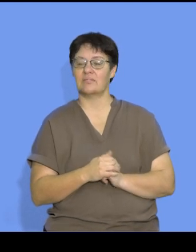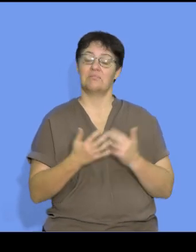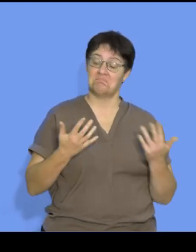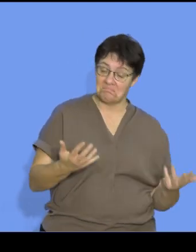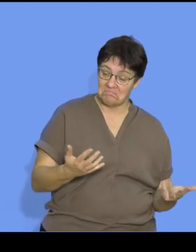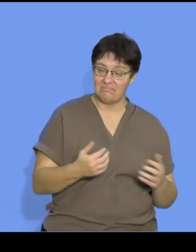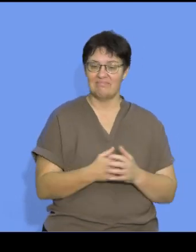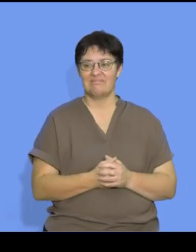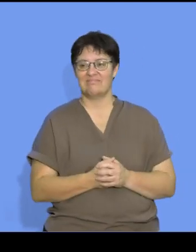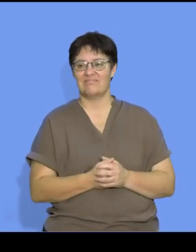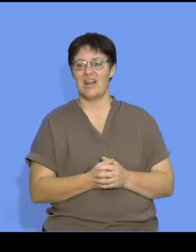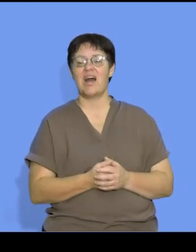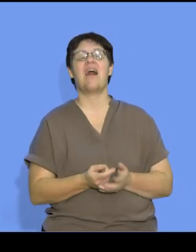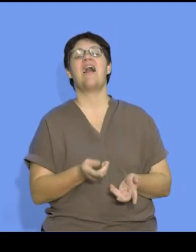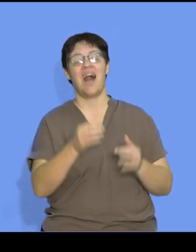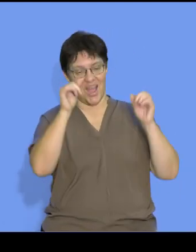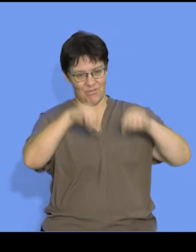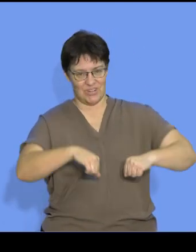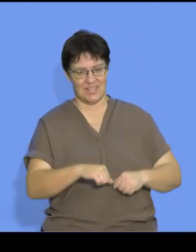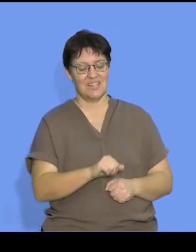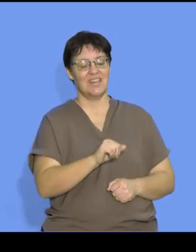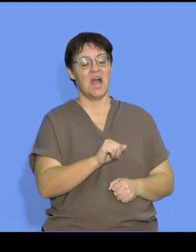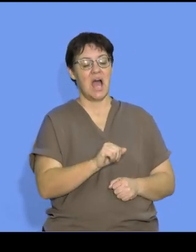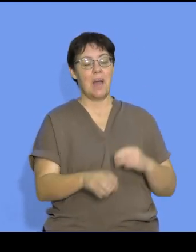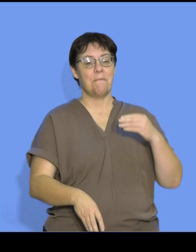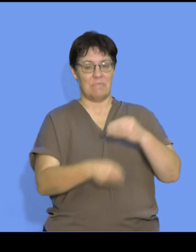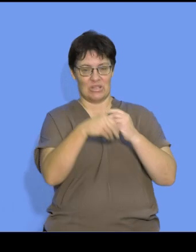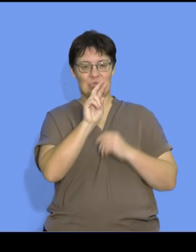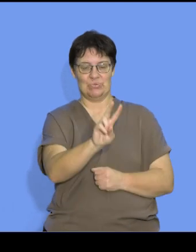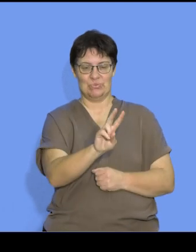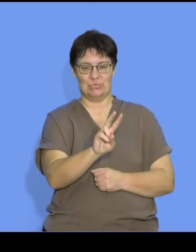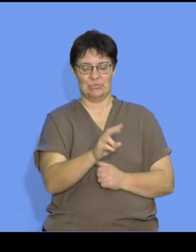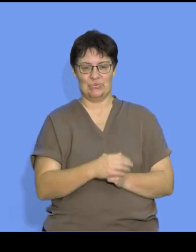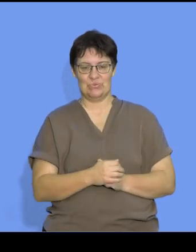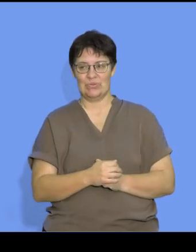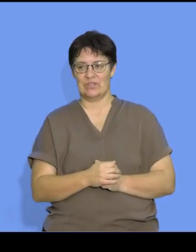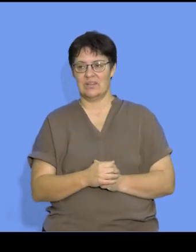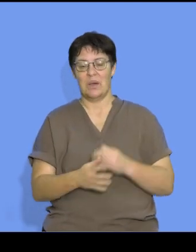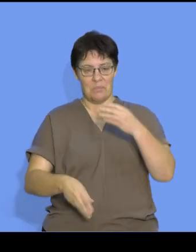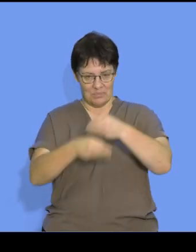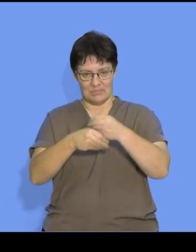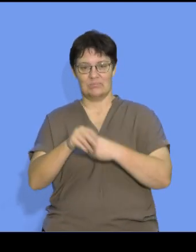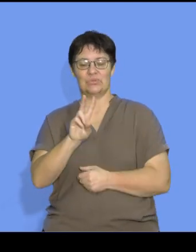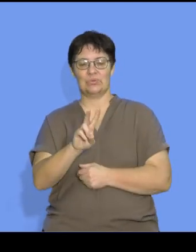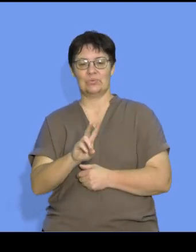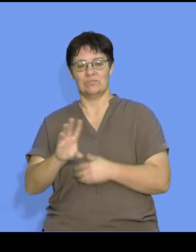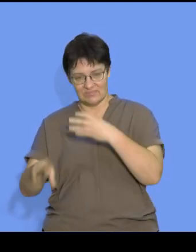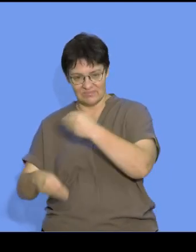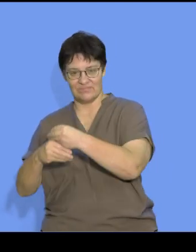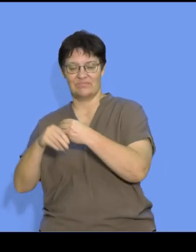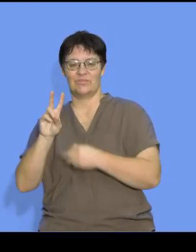Hopefully, you're going to agree with me that I've added 2 between each of